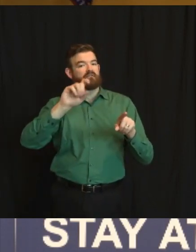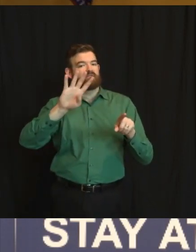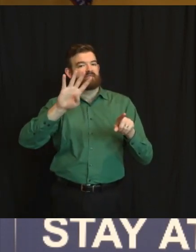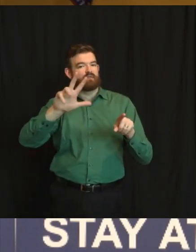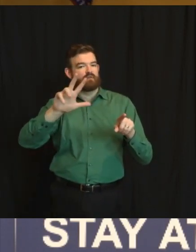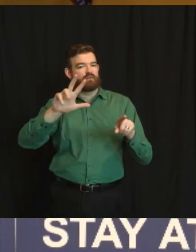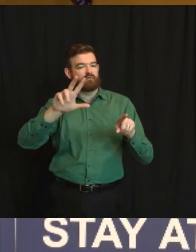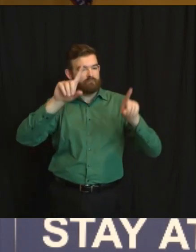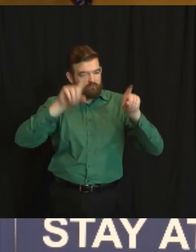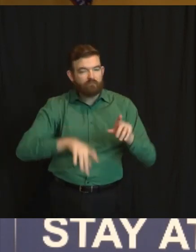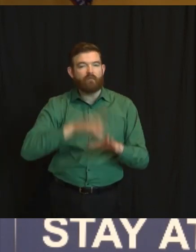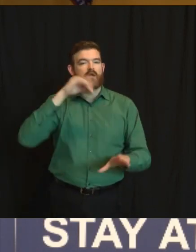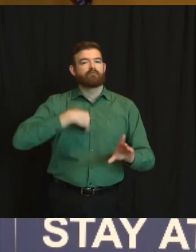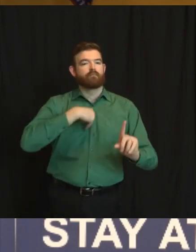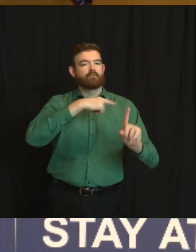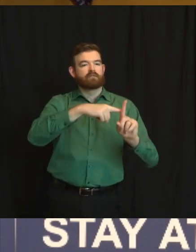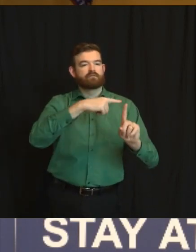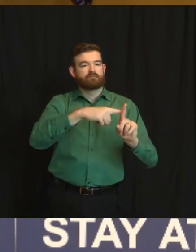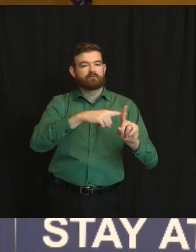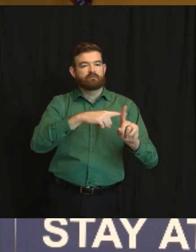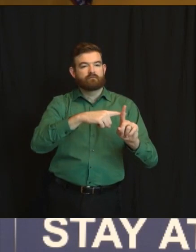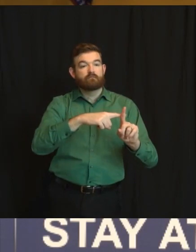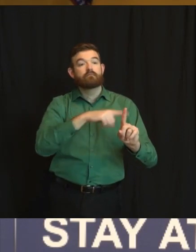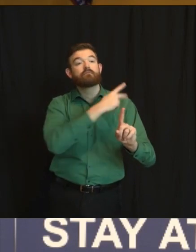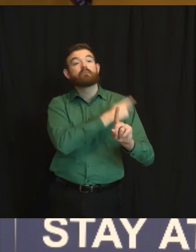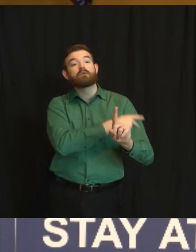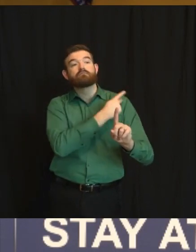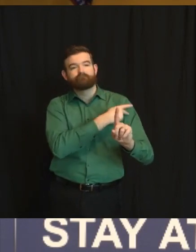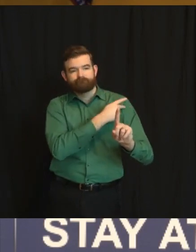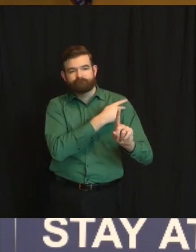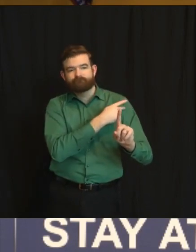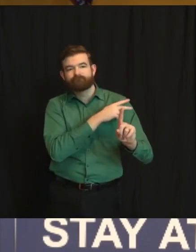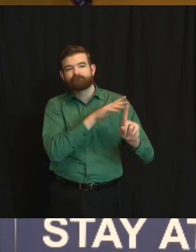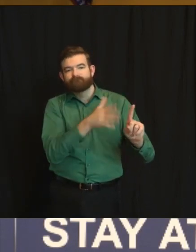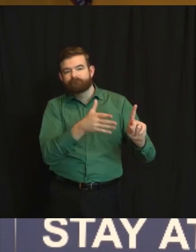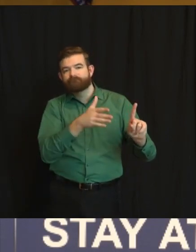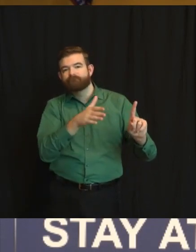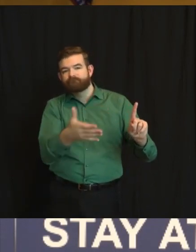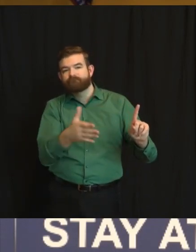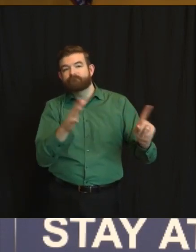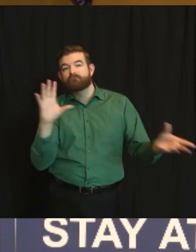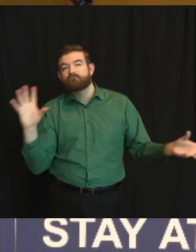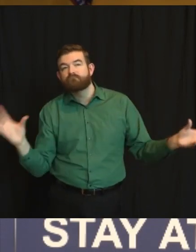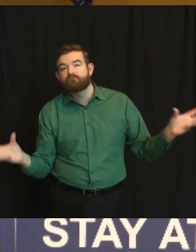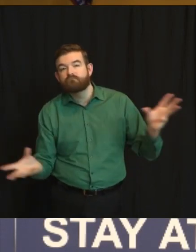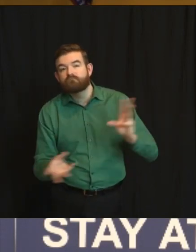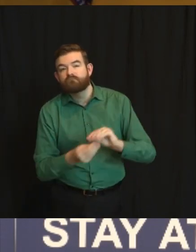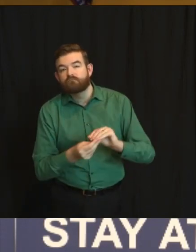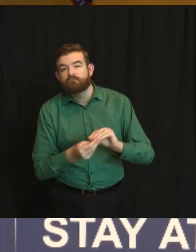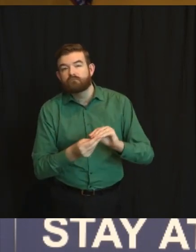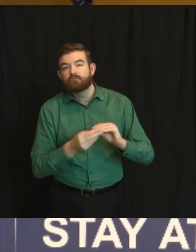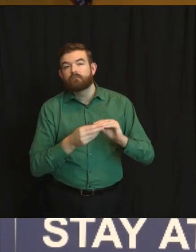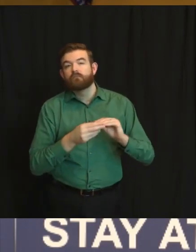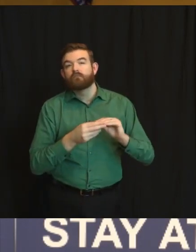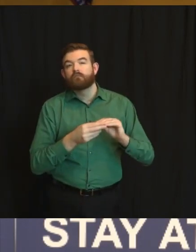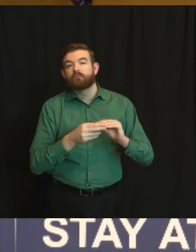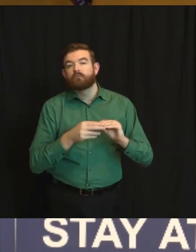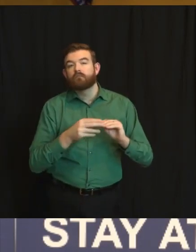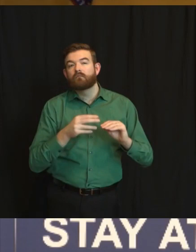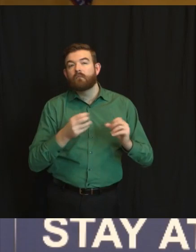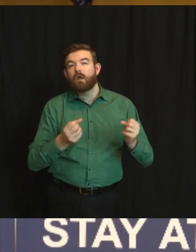and 9 patients have passed away out of a total census of 1,290.